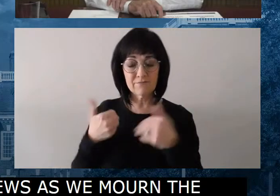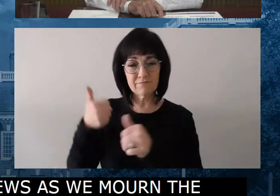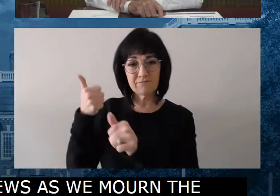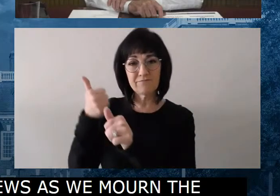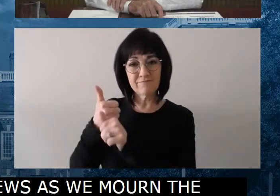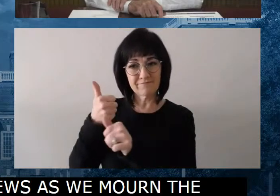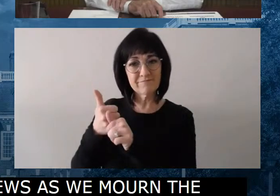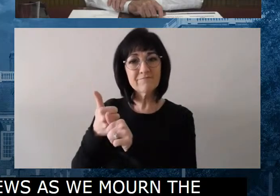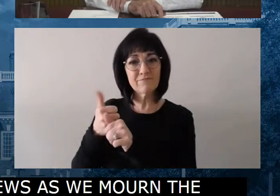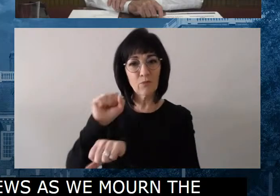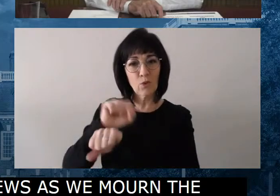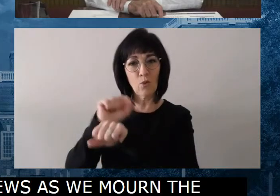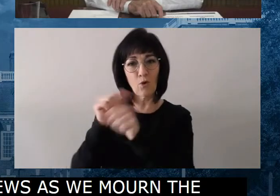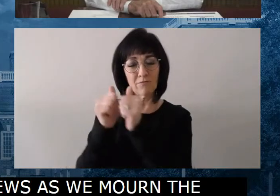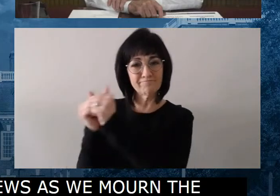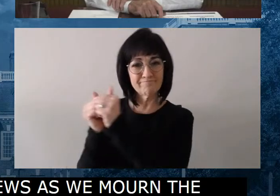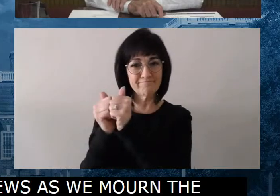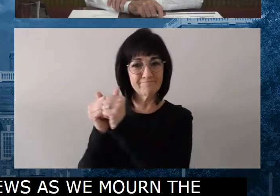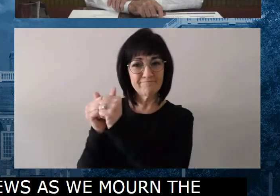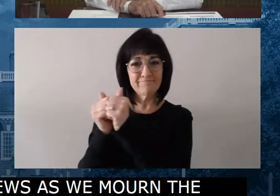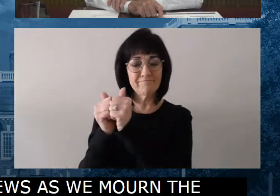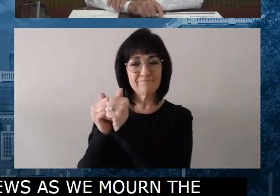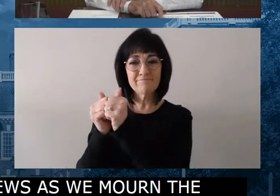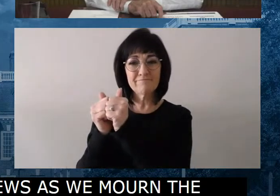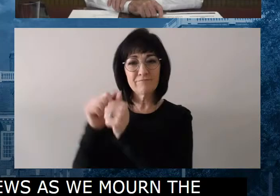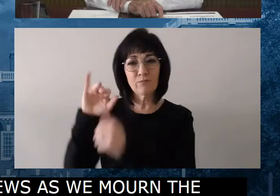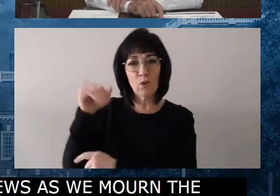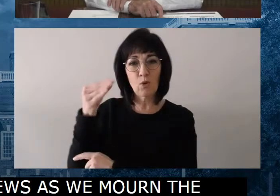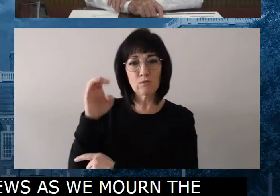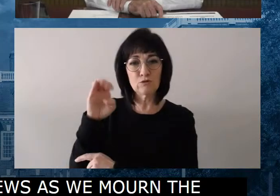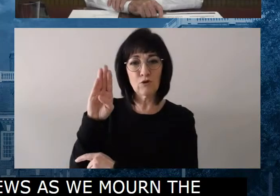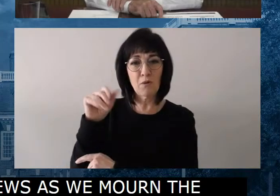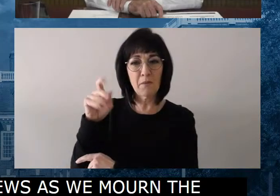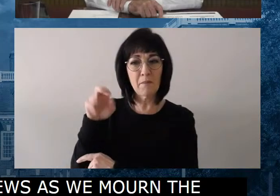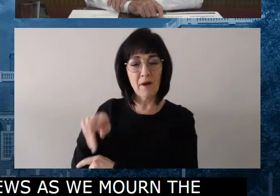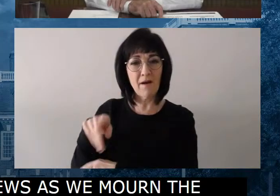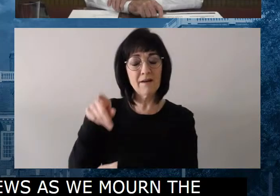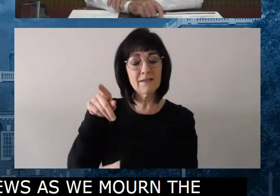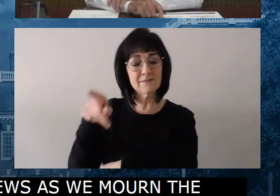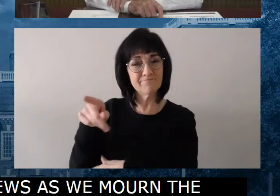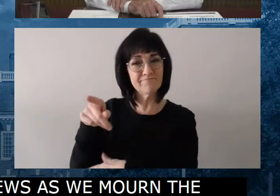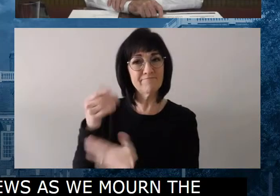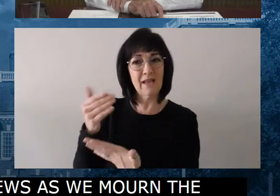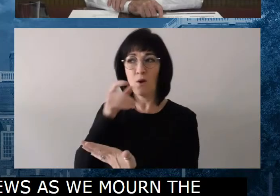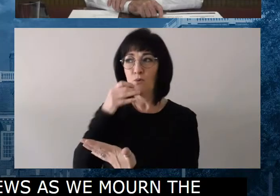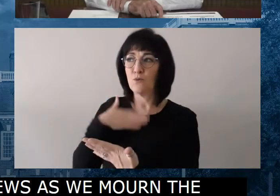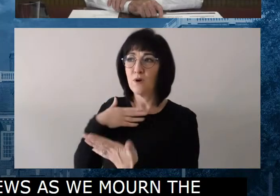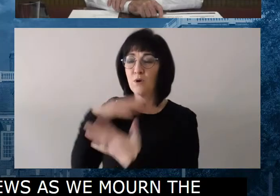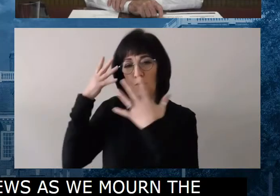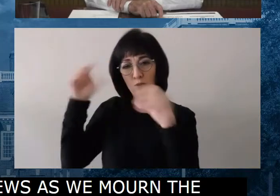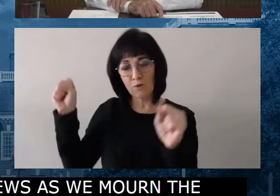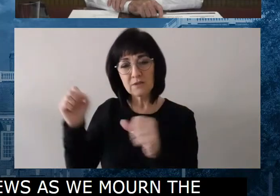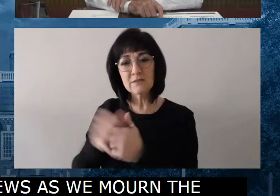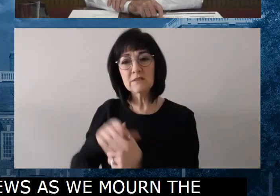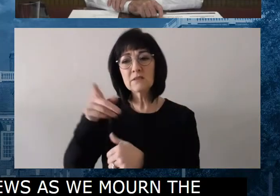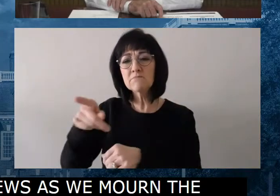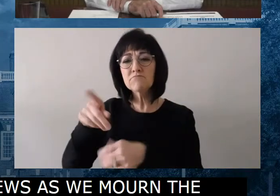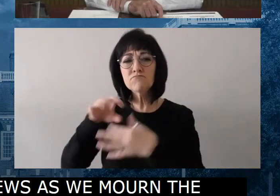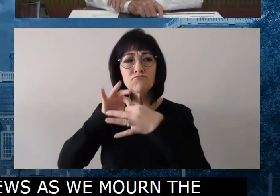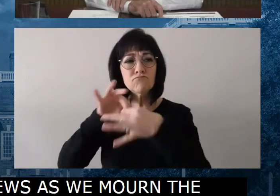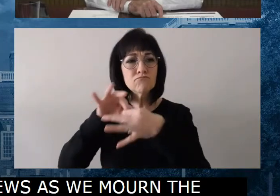of our state, a former business executive with the DuPont company, leading businesses overseas, had a lot